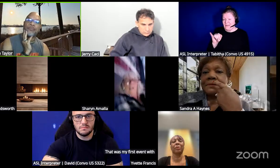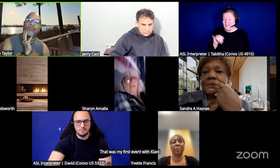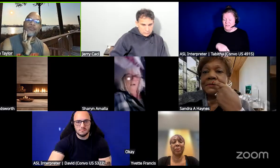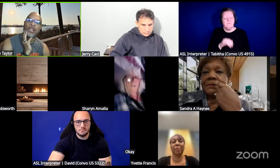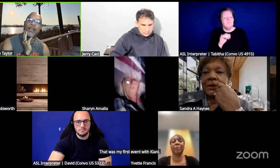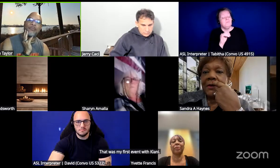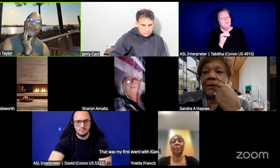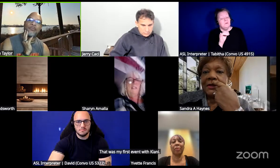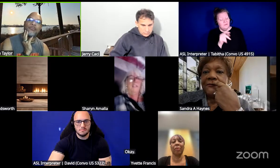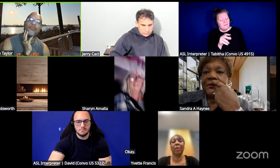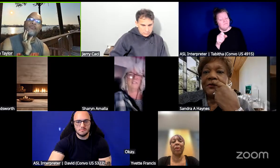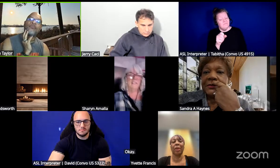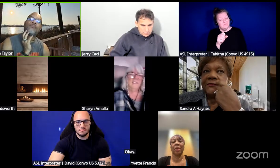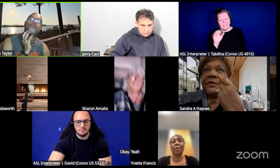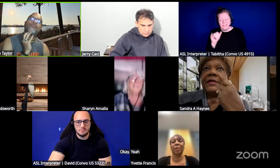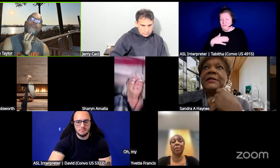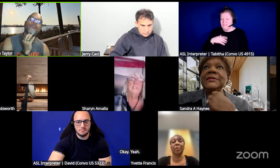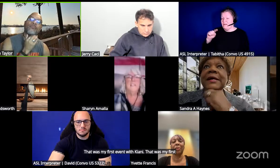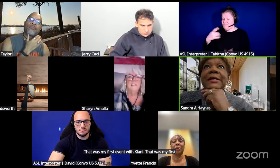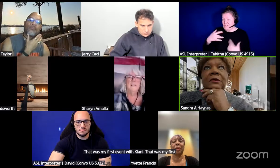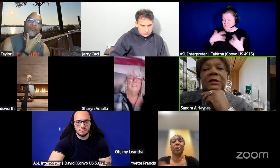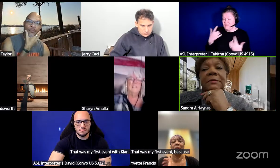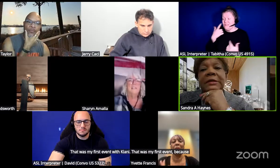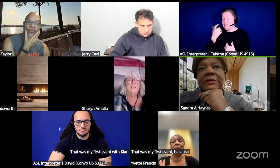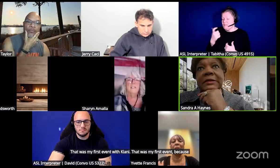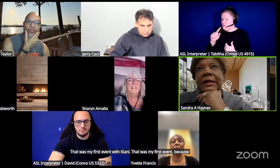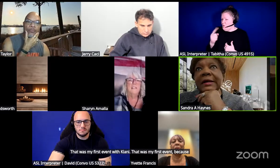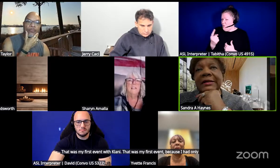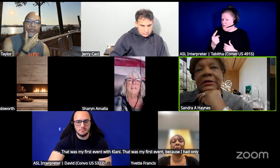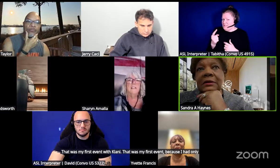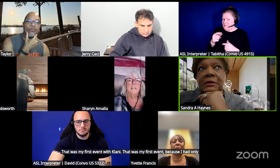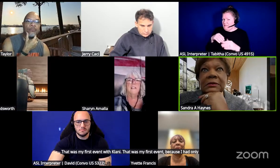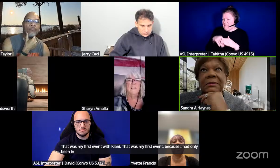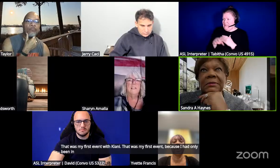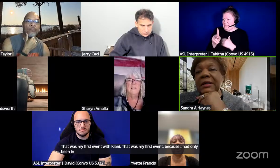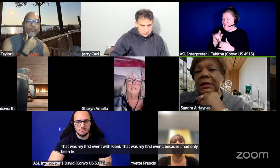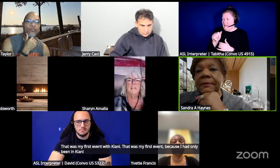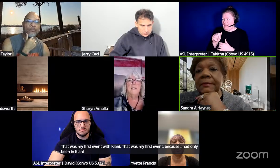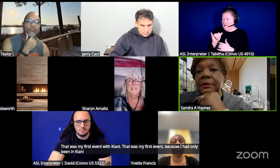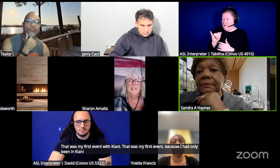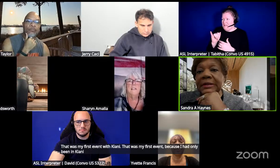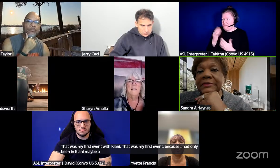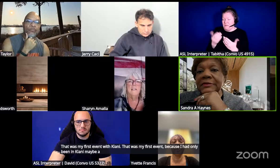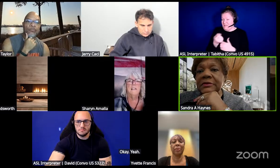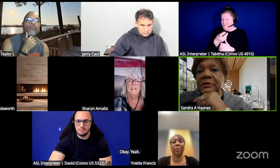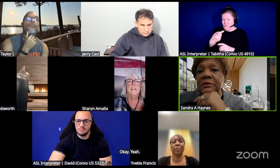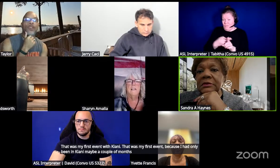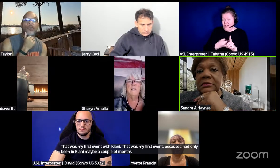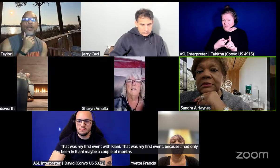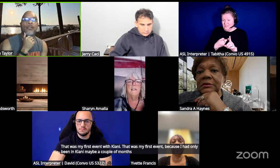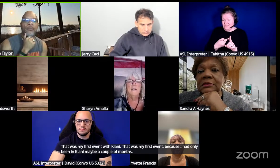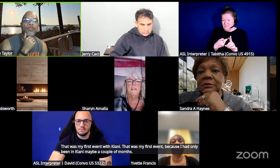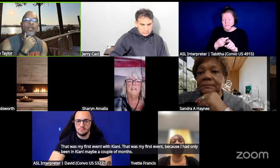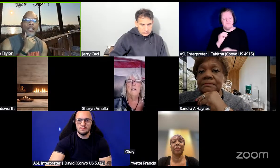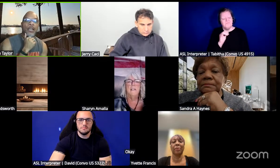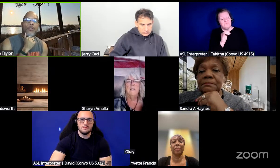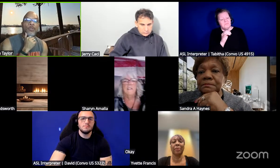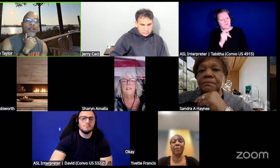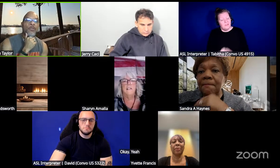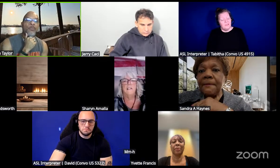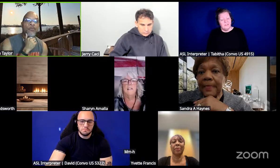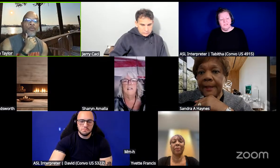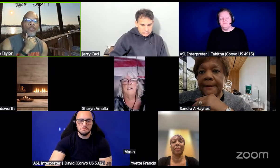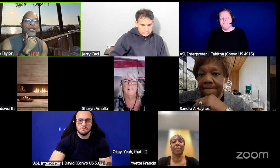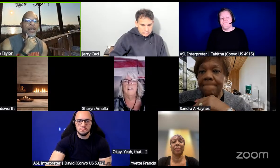Okay. Yeah. Oh, That was my my first Lanta. event because I had only been in Kiani maybe a couple of months. Okay. Yeah,